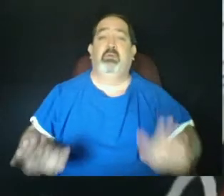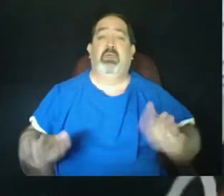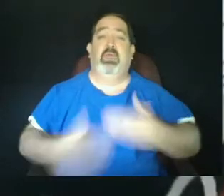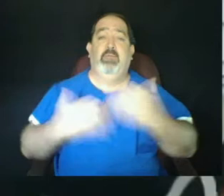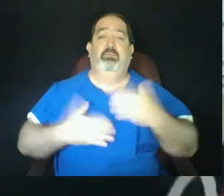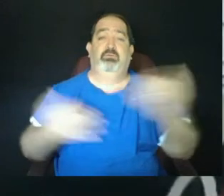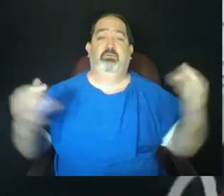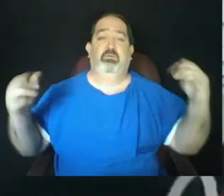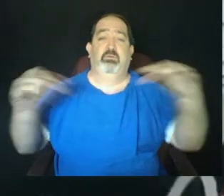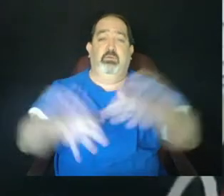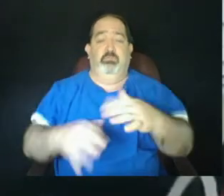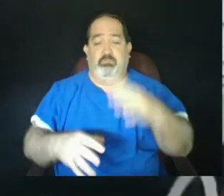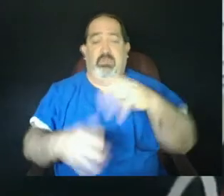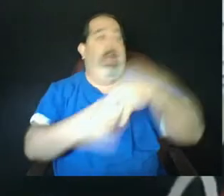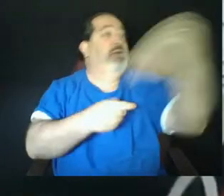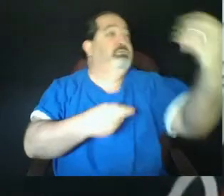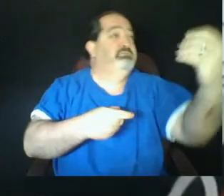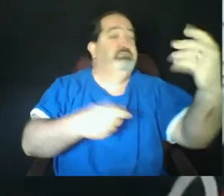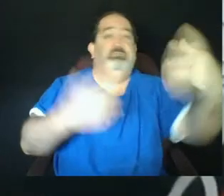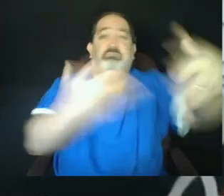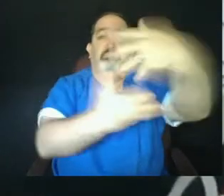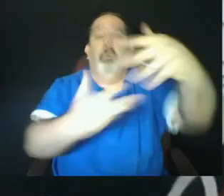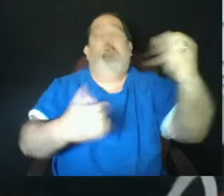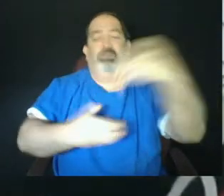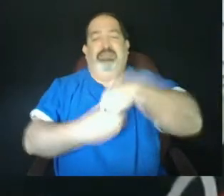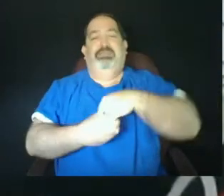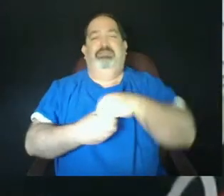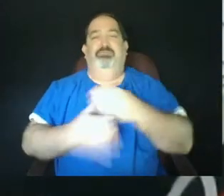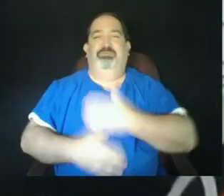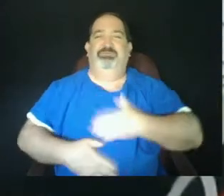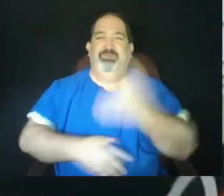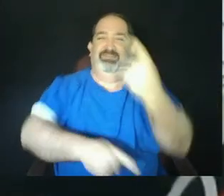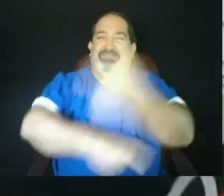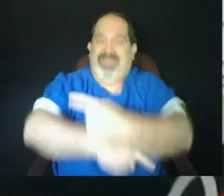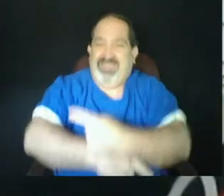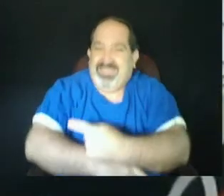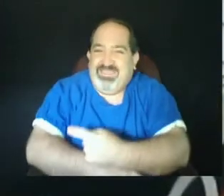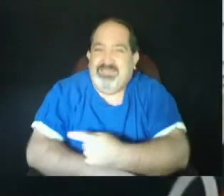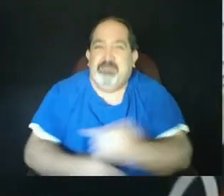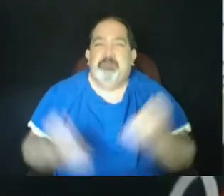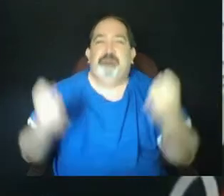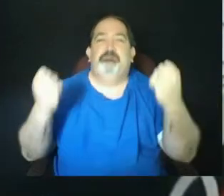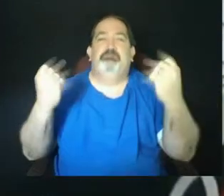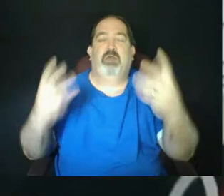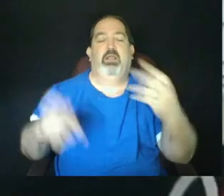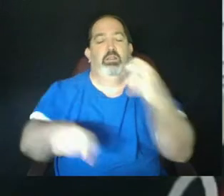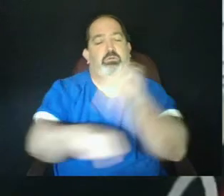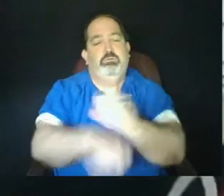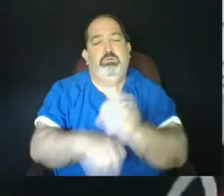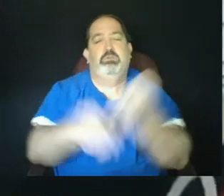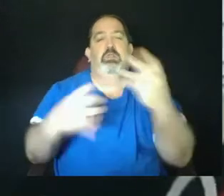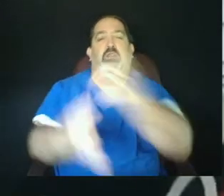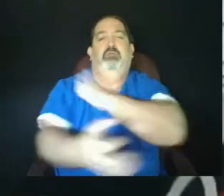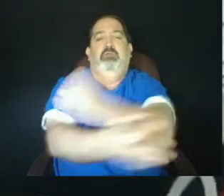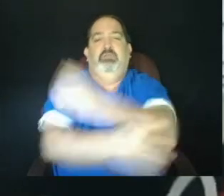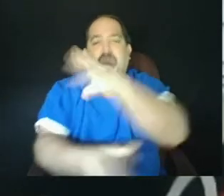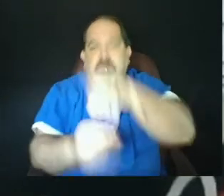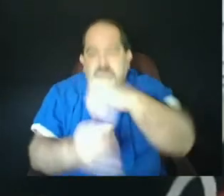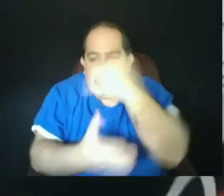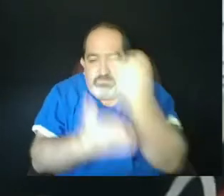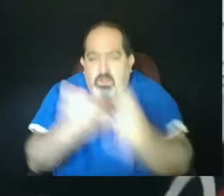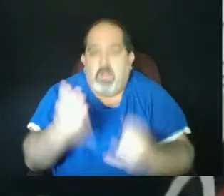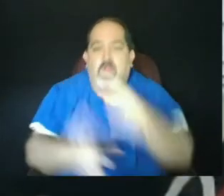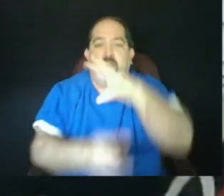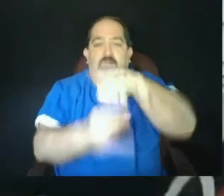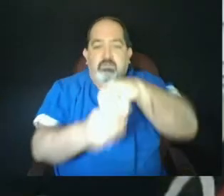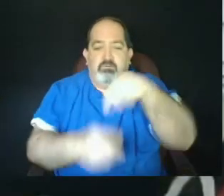could be out or in to enjoy the day. There has been a lot of work and energy and art put into